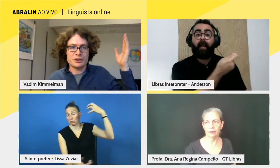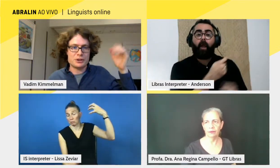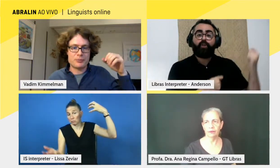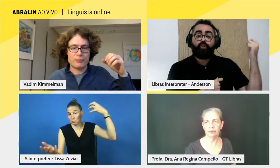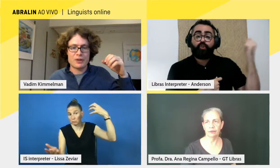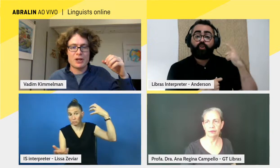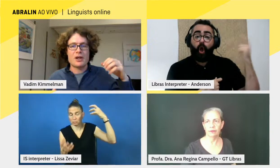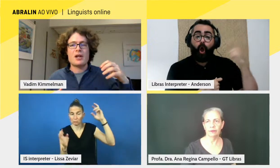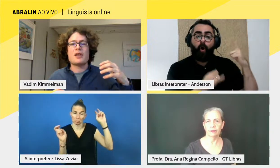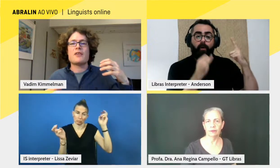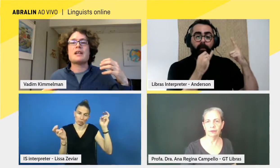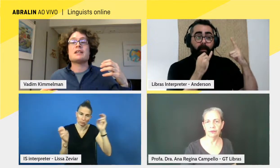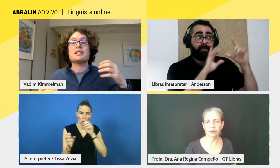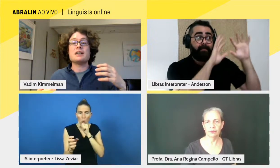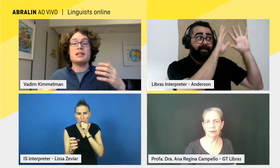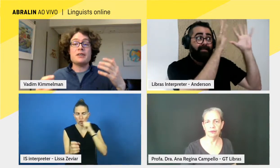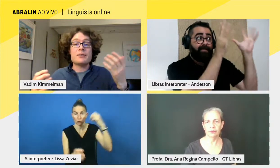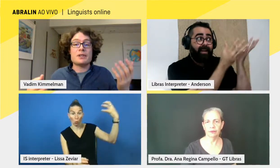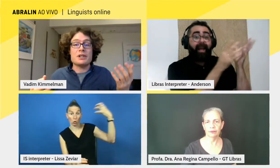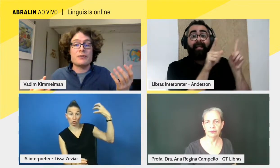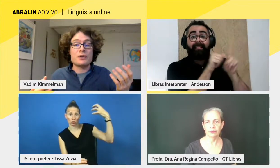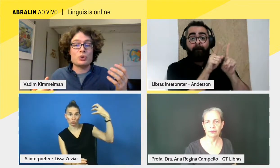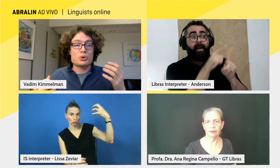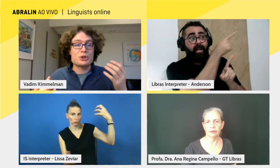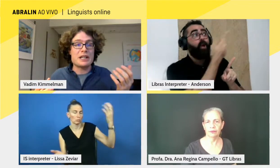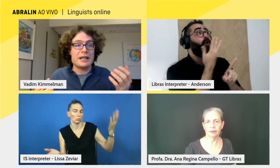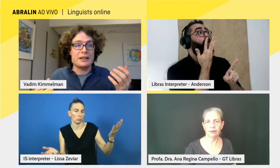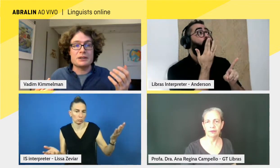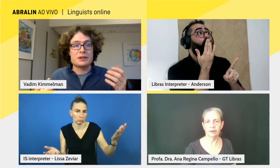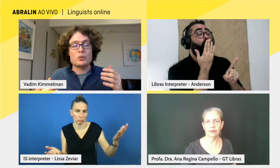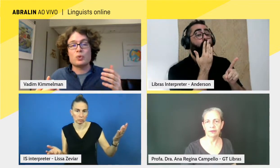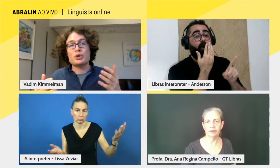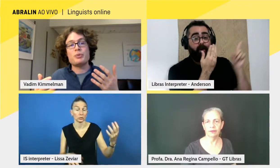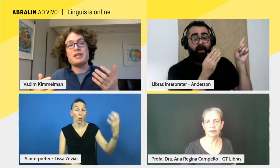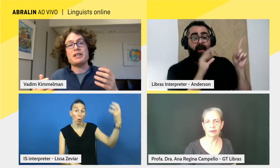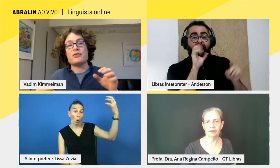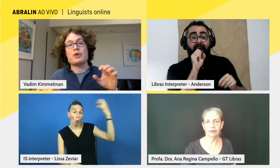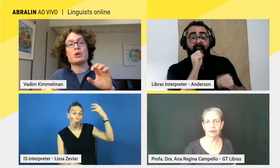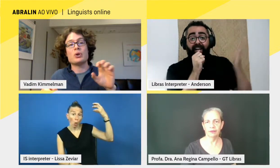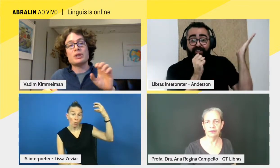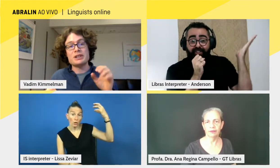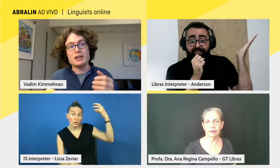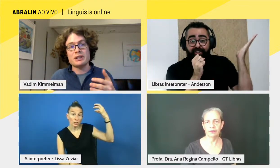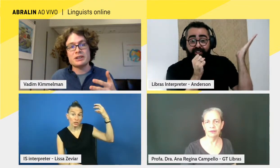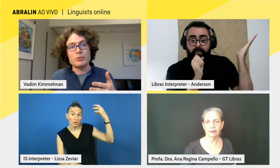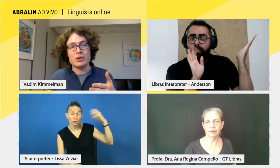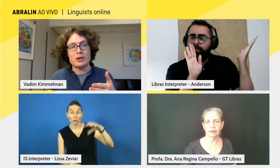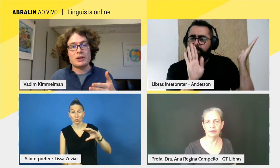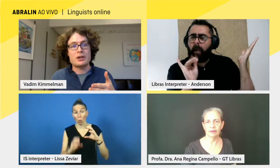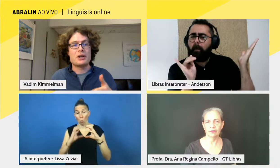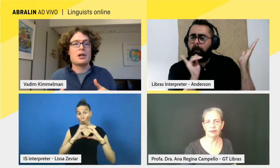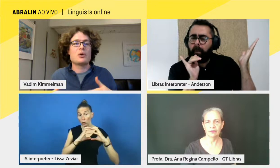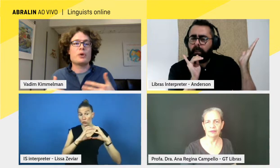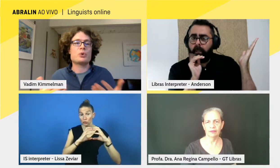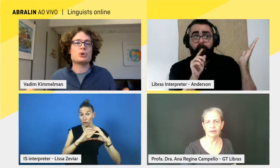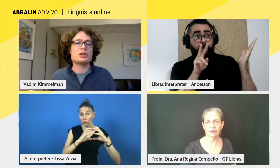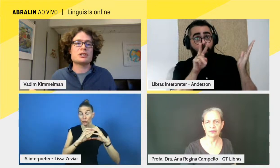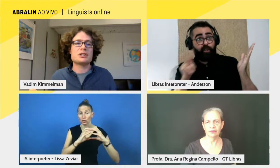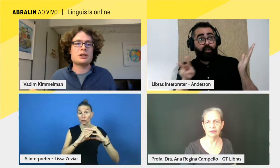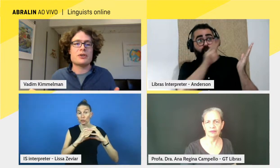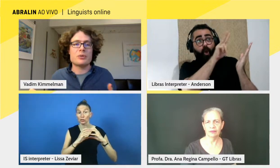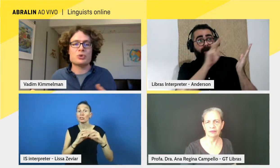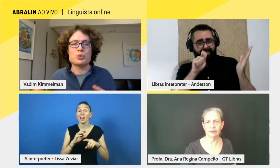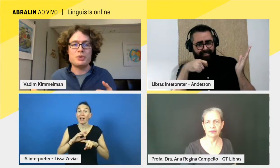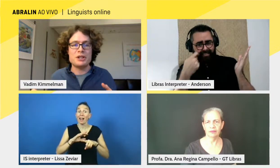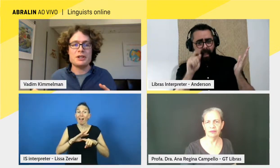also orange. Then, even if those two signs would be phonologically similar, we would